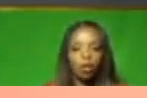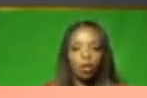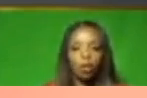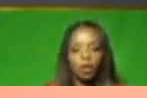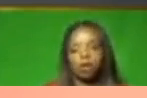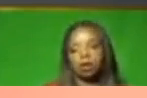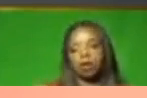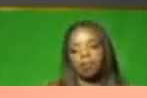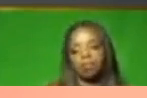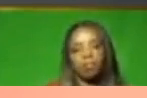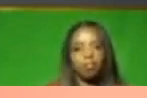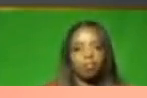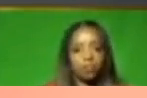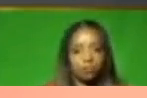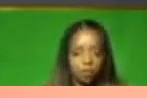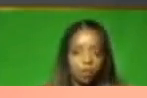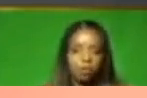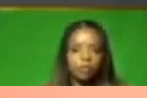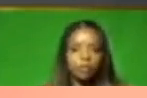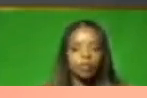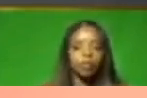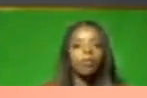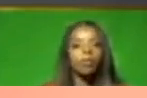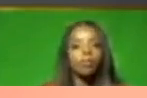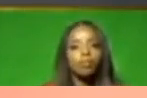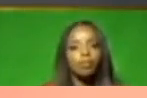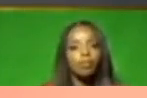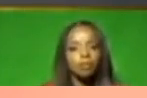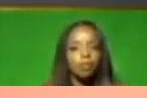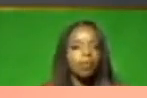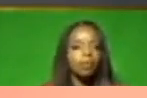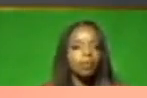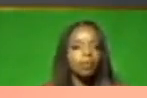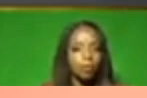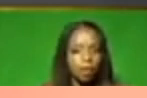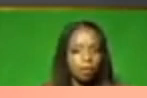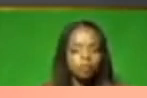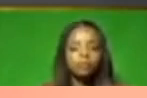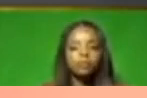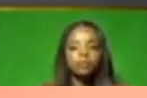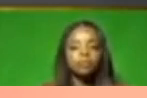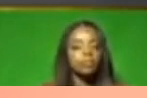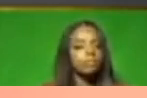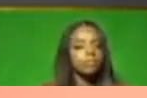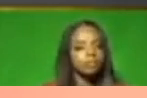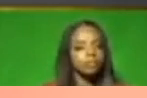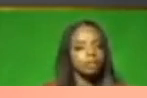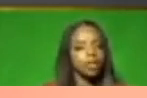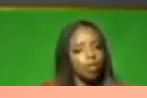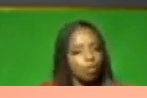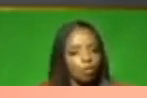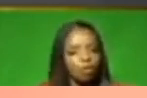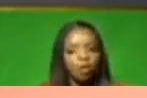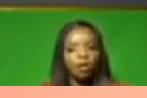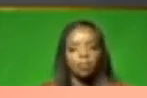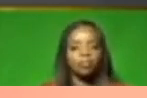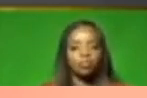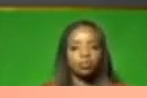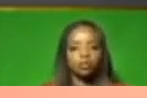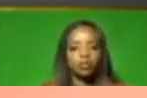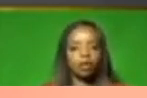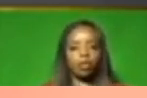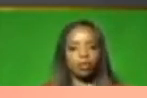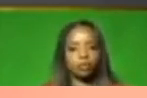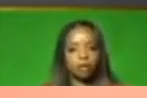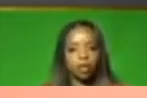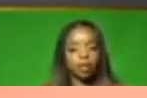Another important advisory body is the National Anti-Corruption Advisory Council, which was established to